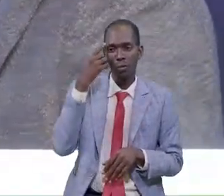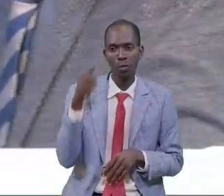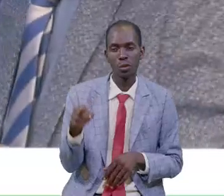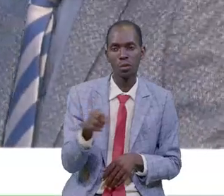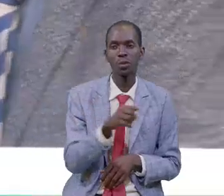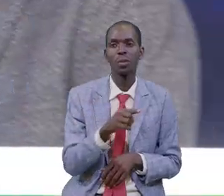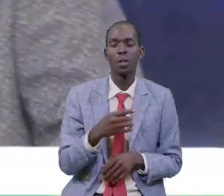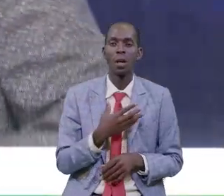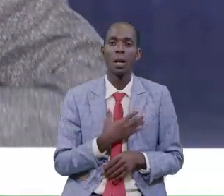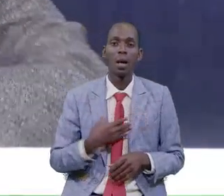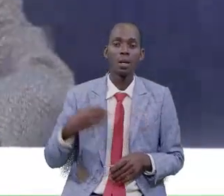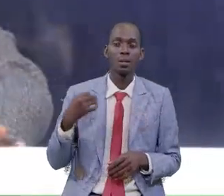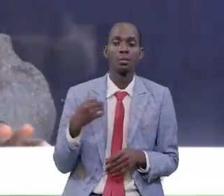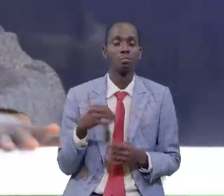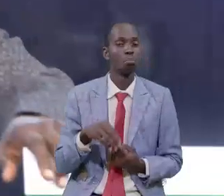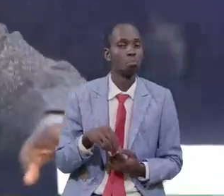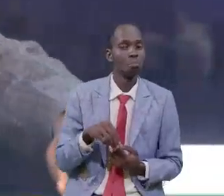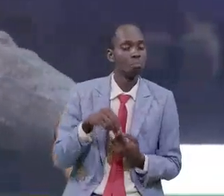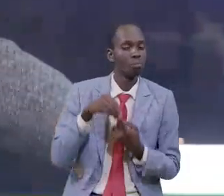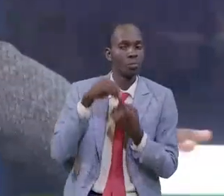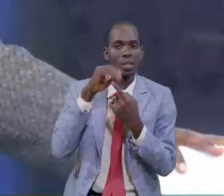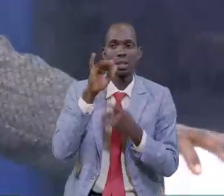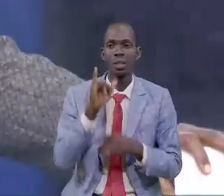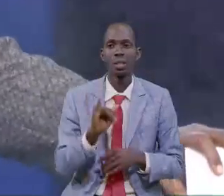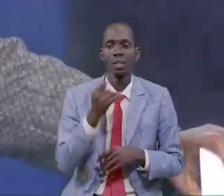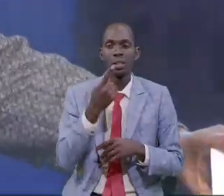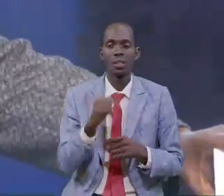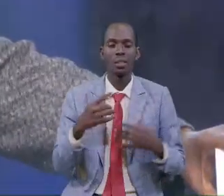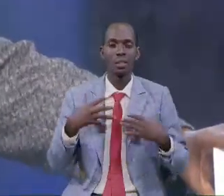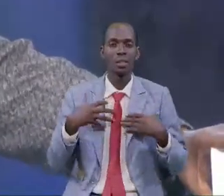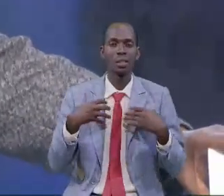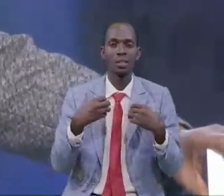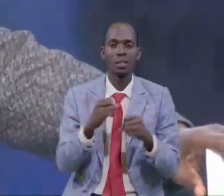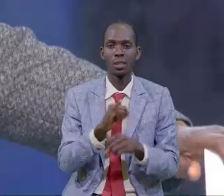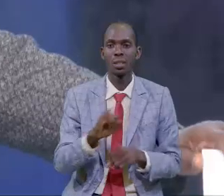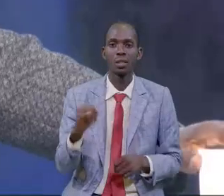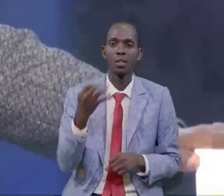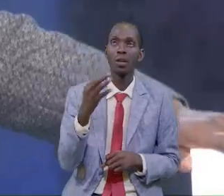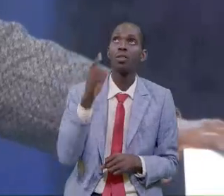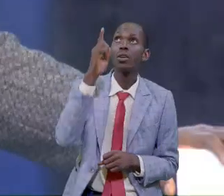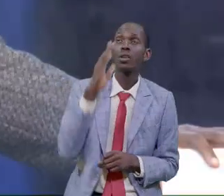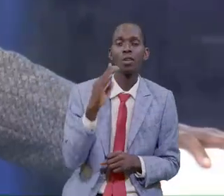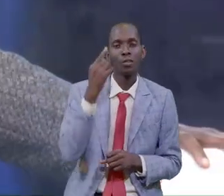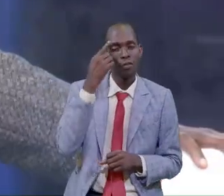in particular, the healing of God for your body.